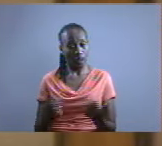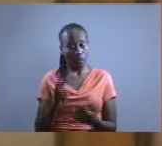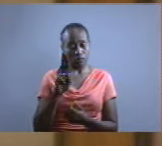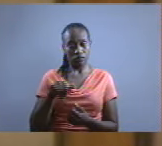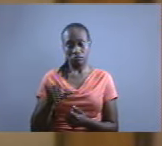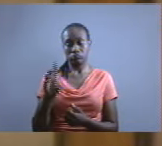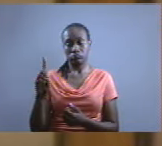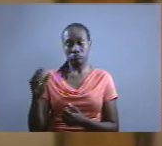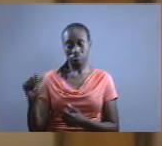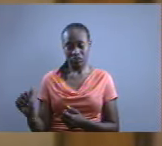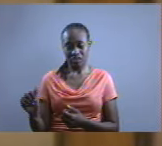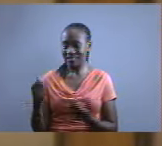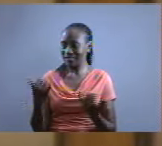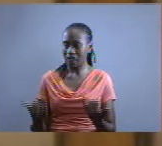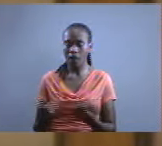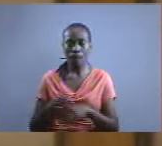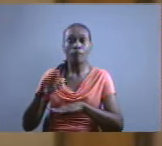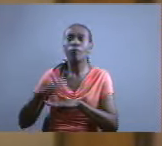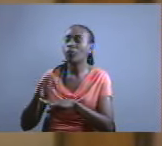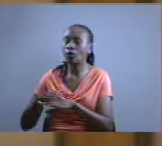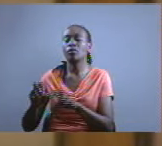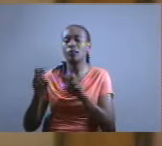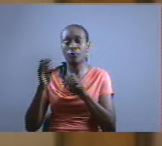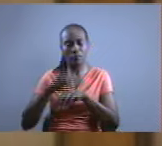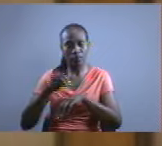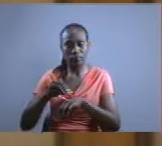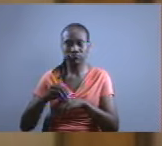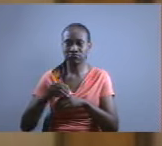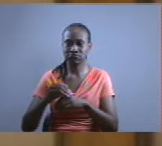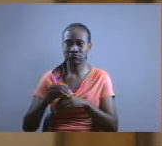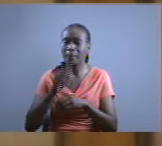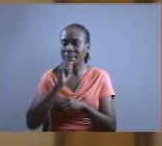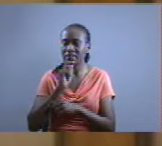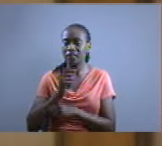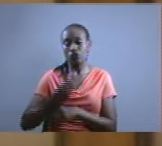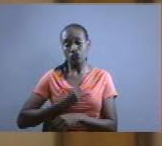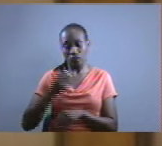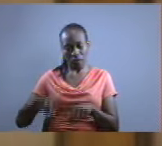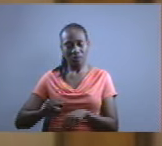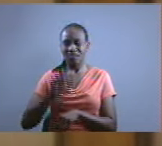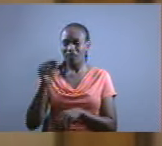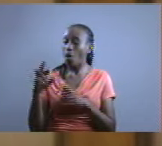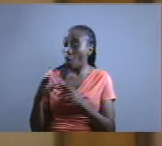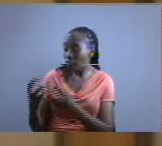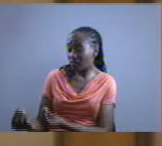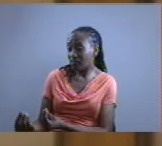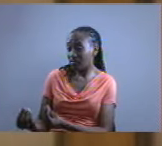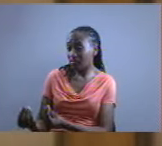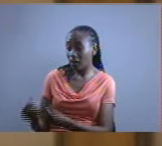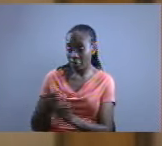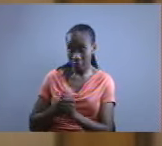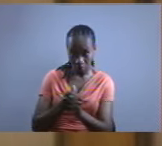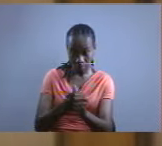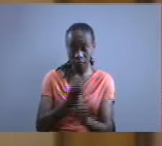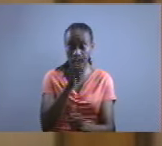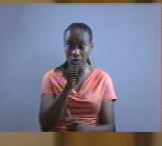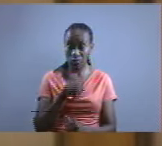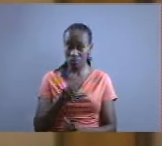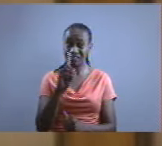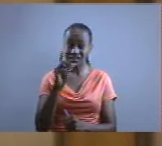been shrouded in scandal, and these problems continue to give the youth in South Africa little hope of the NYDA following its mandate to